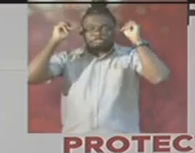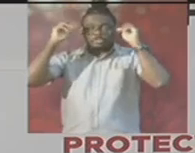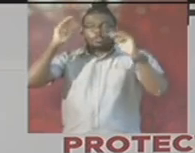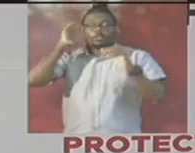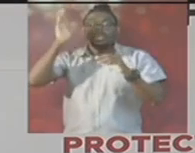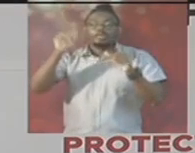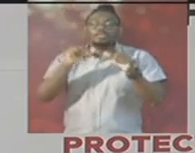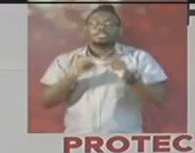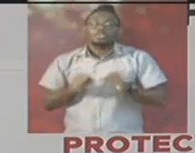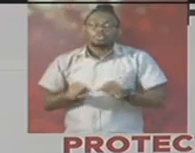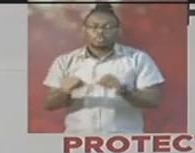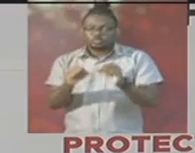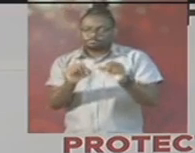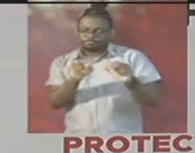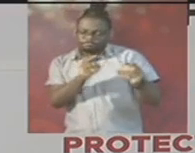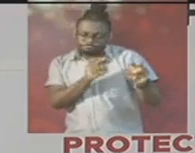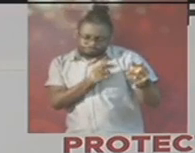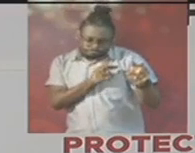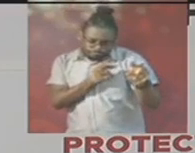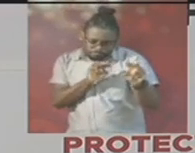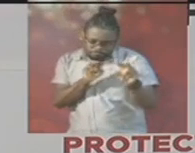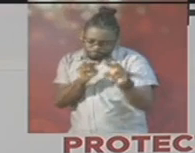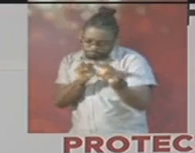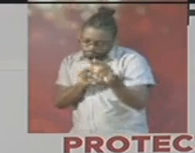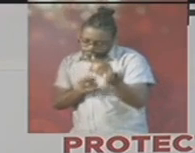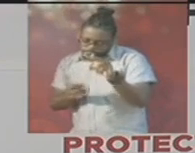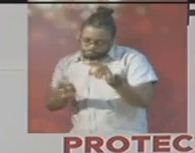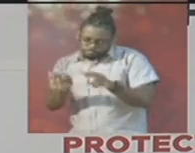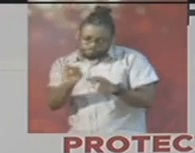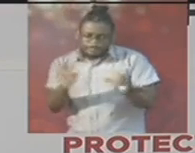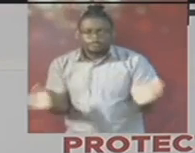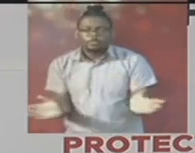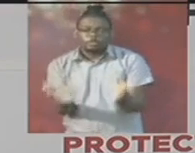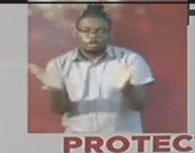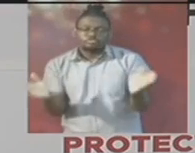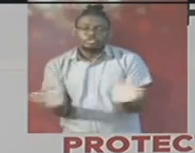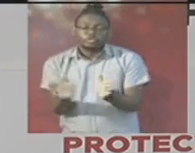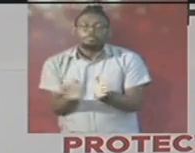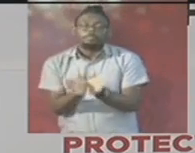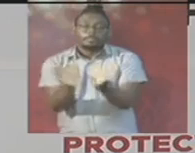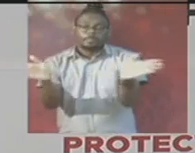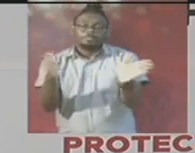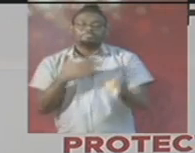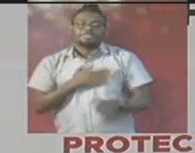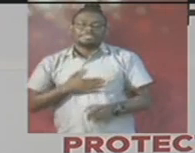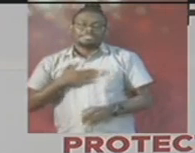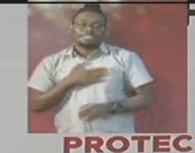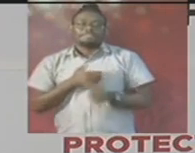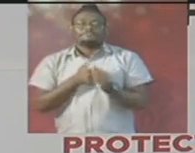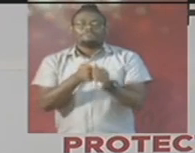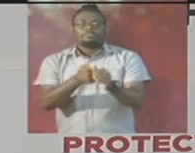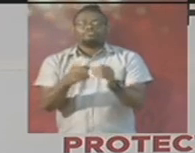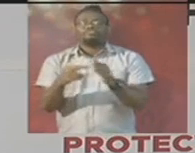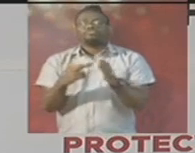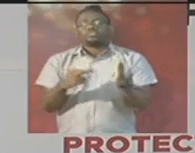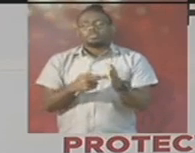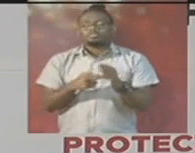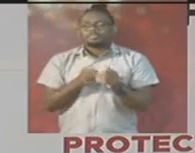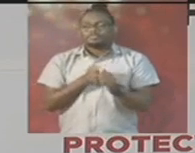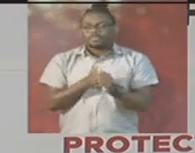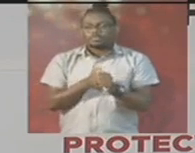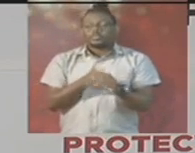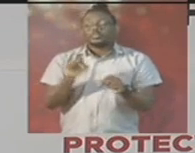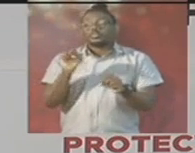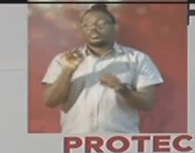and evaluate, and we urge the public to please comply so that other more